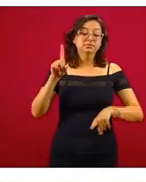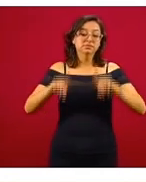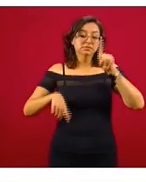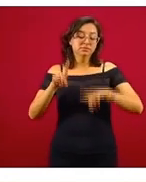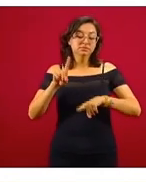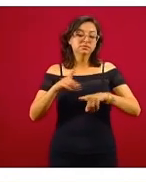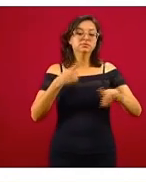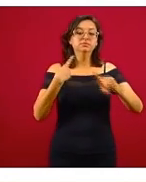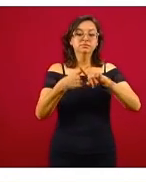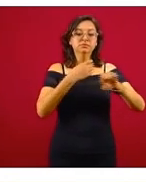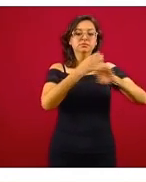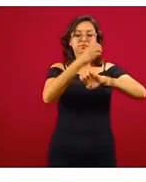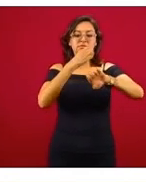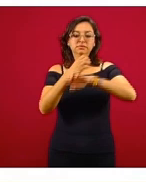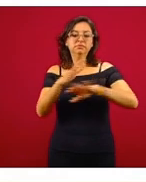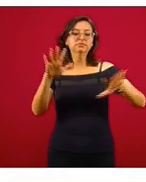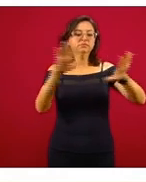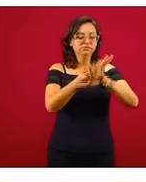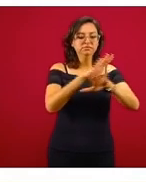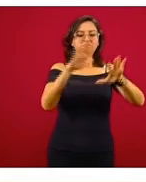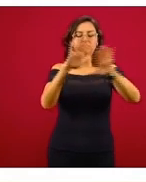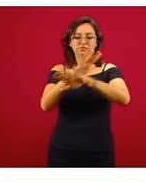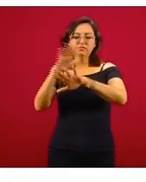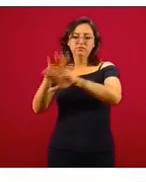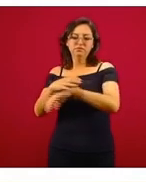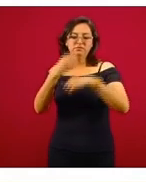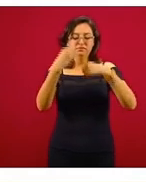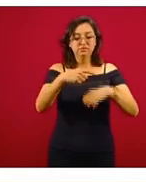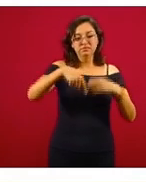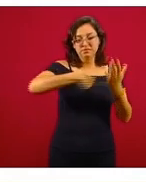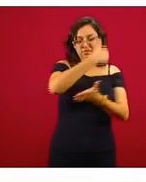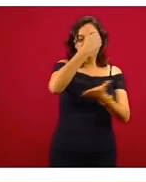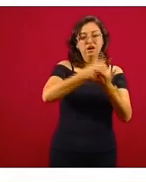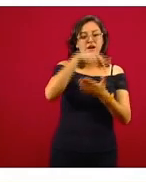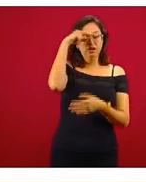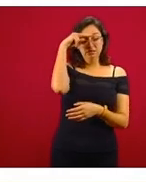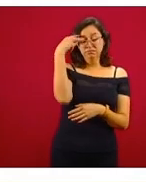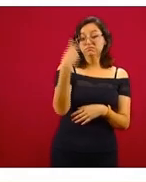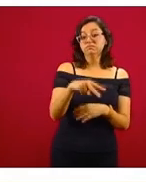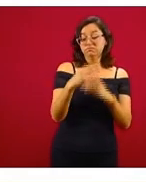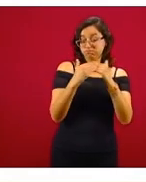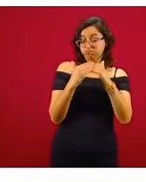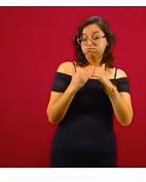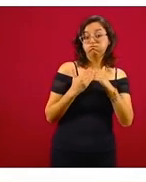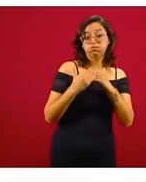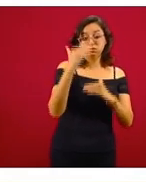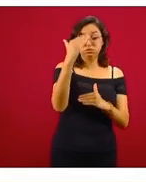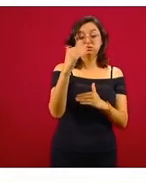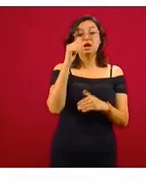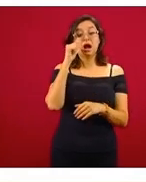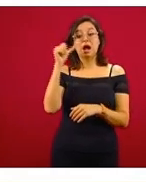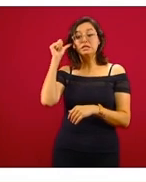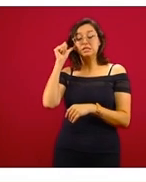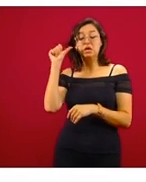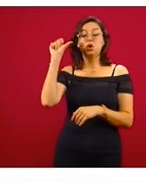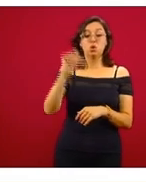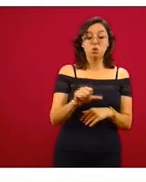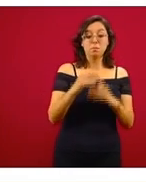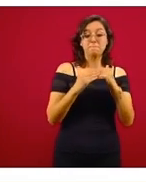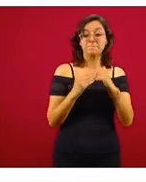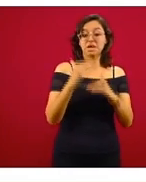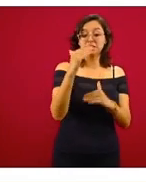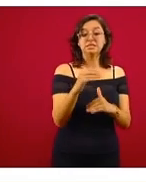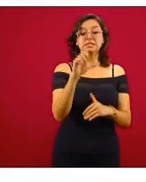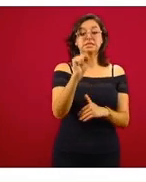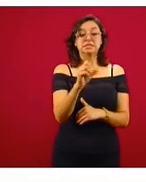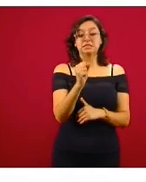way. So it shows great variation across the country, across